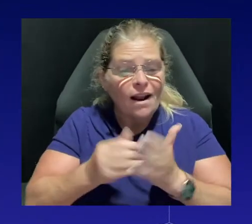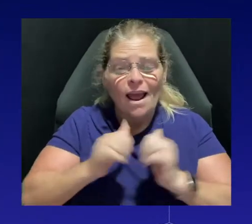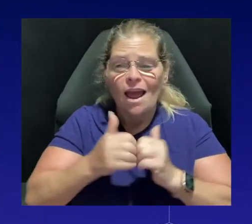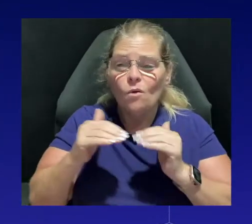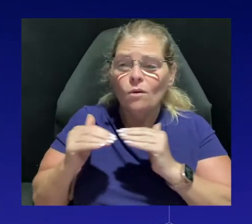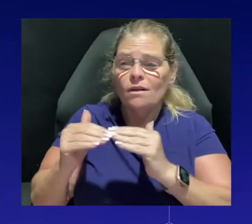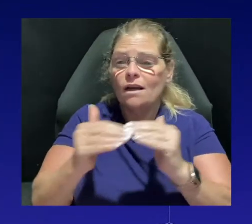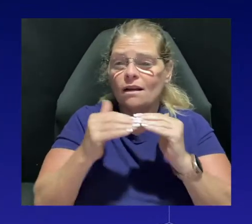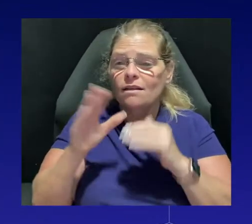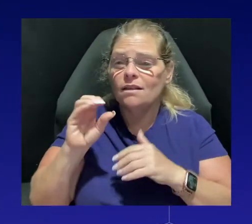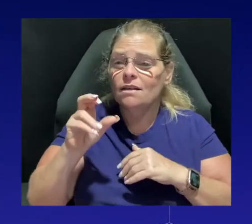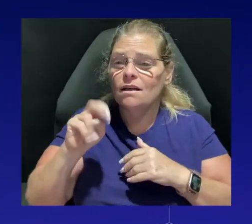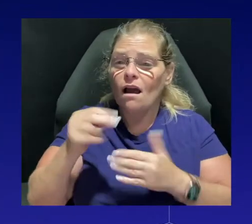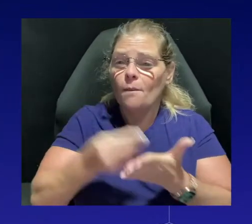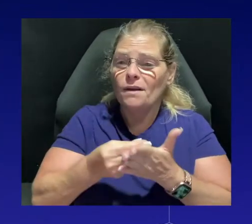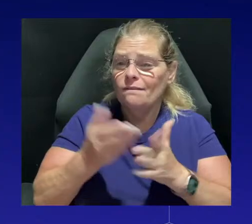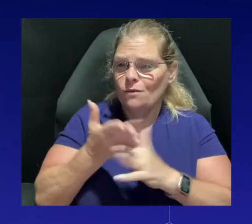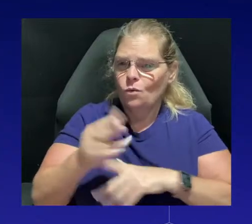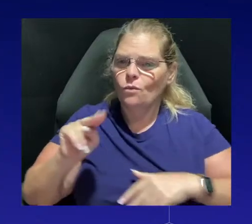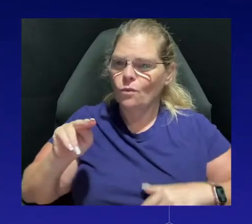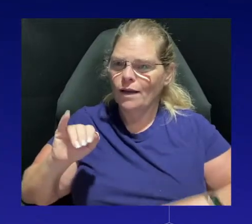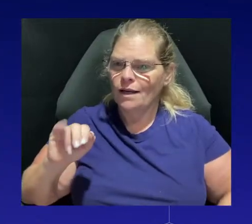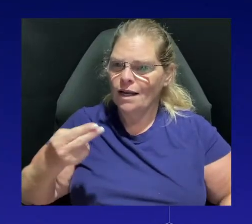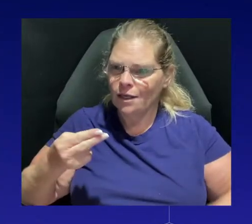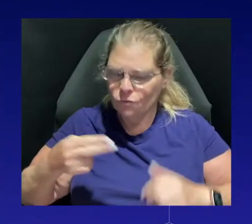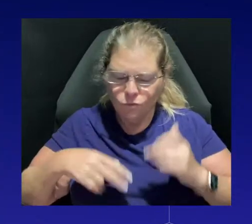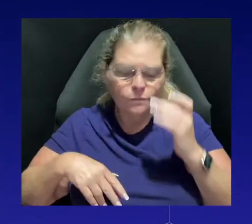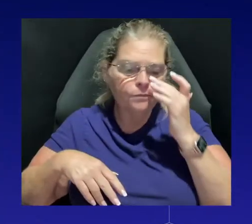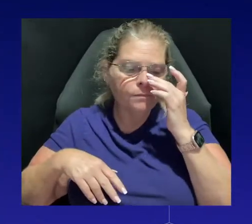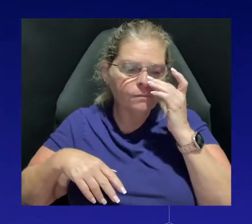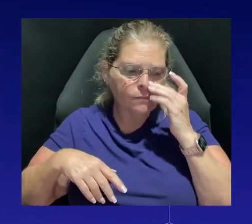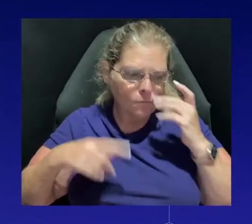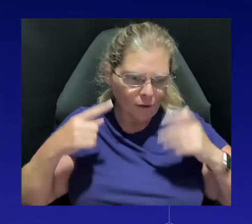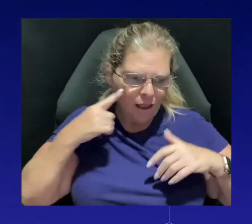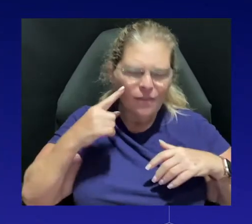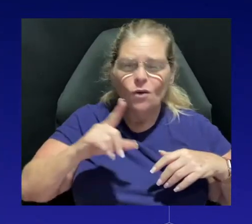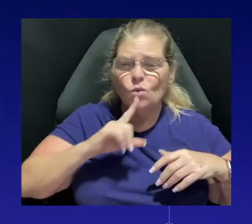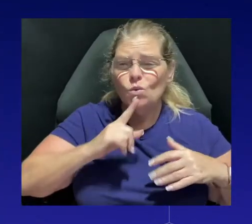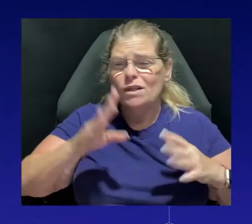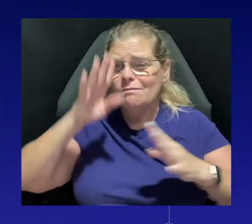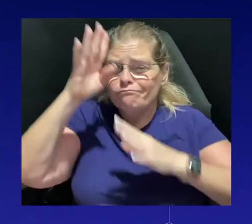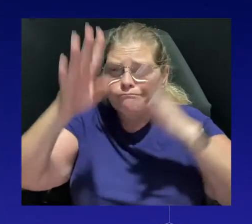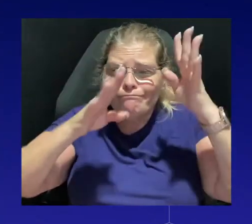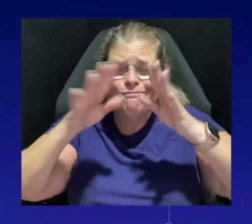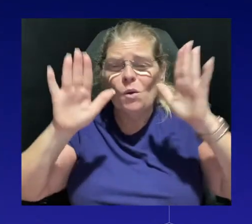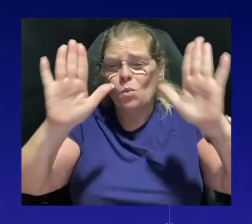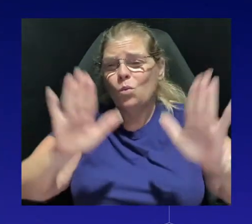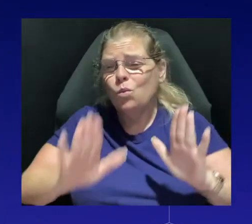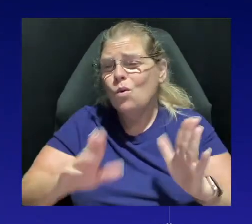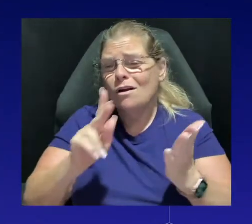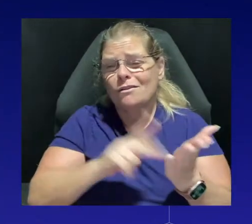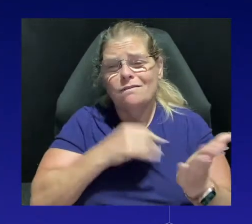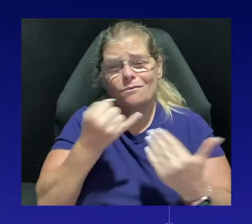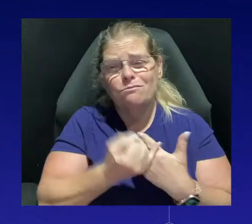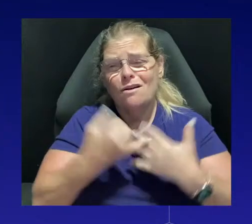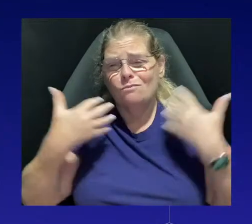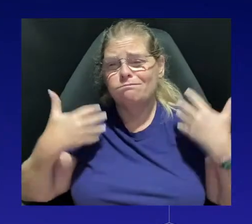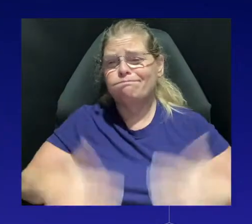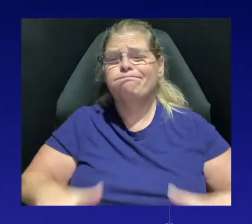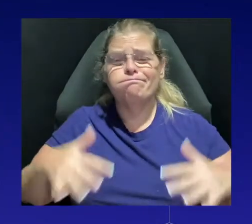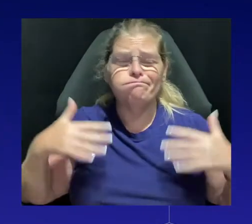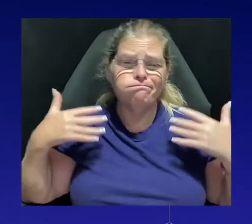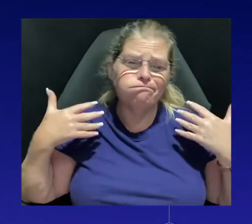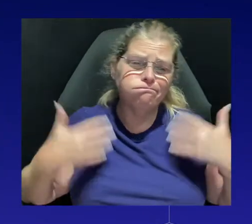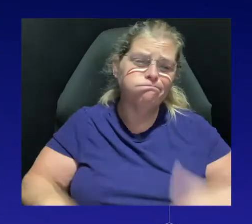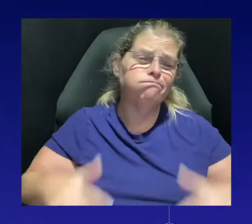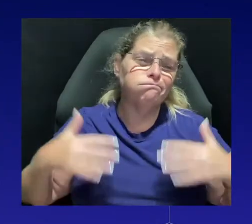NIH. And there are some really creative, really wonderful projects that aim to do this work. This work